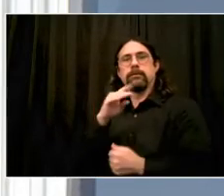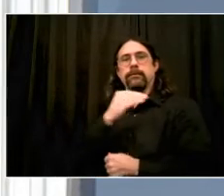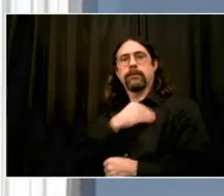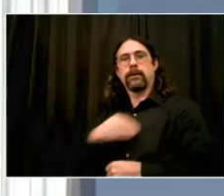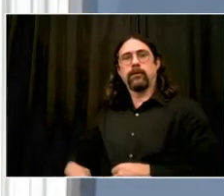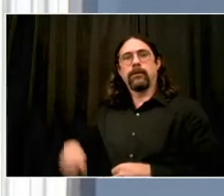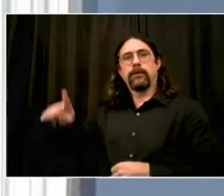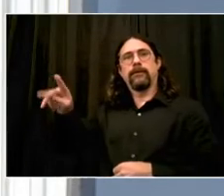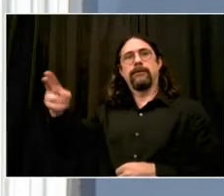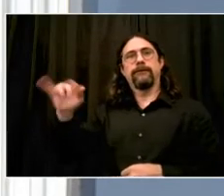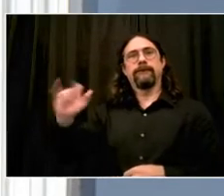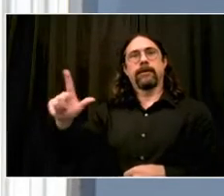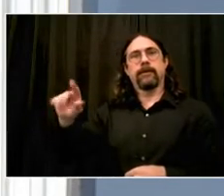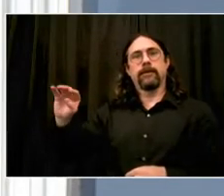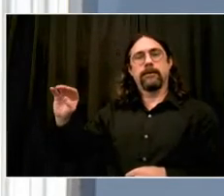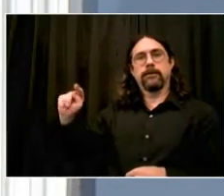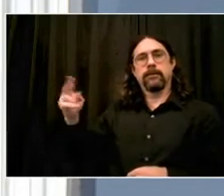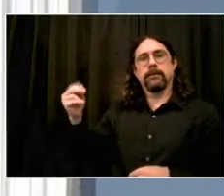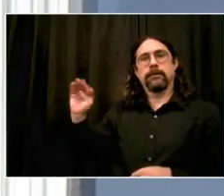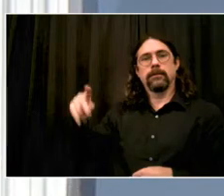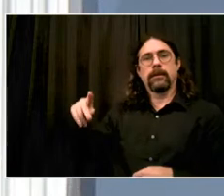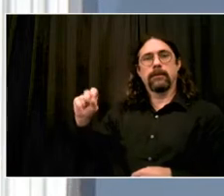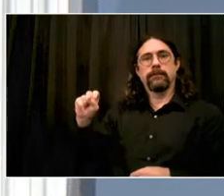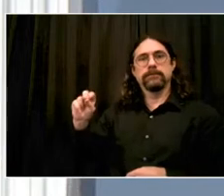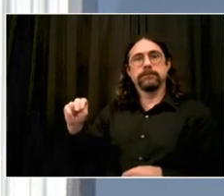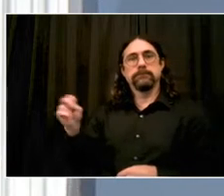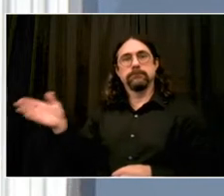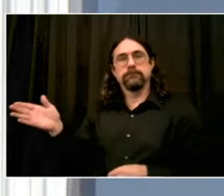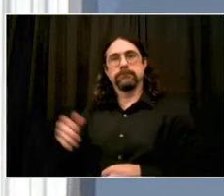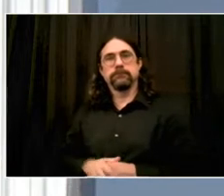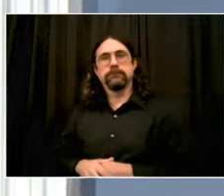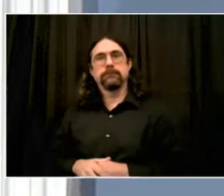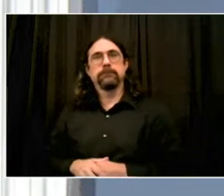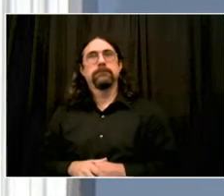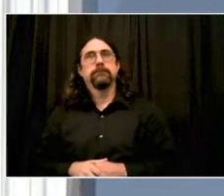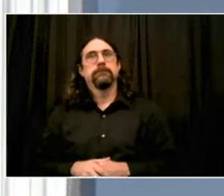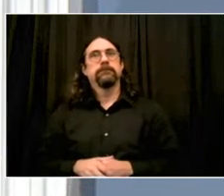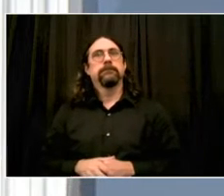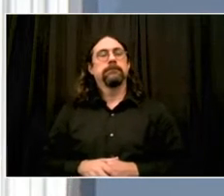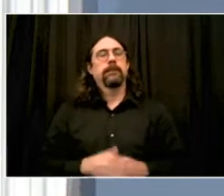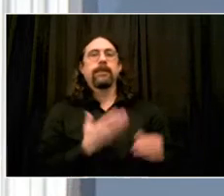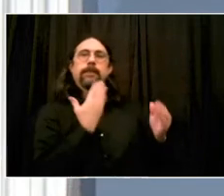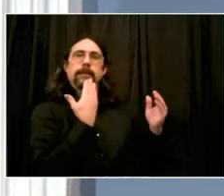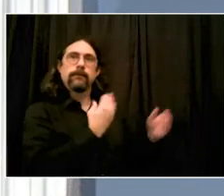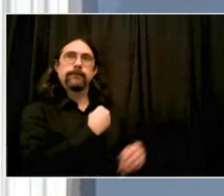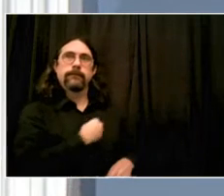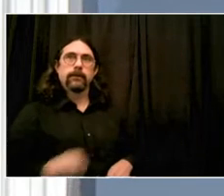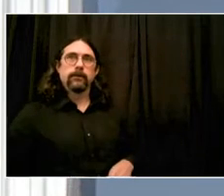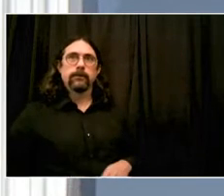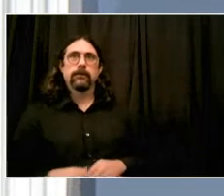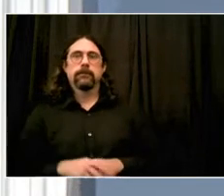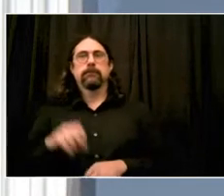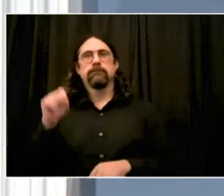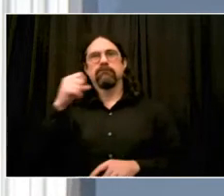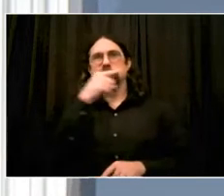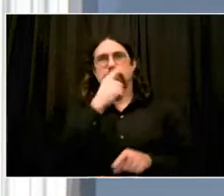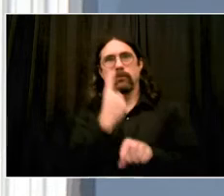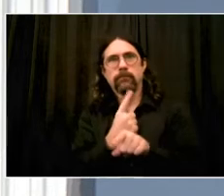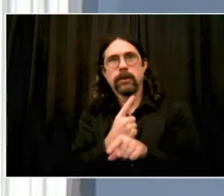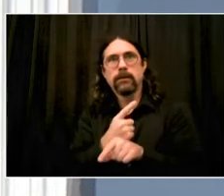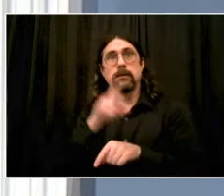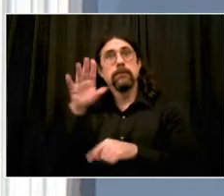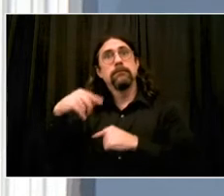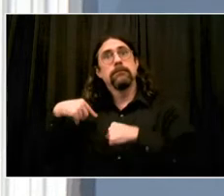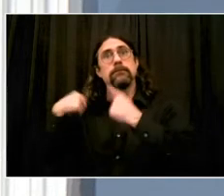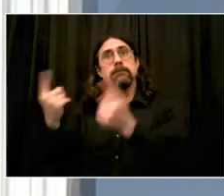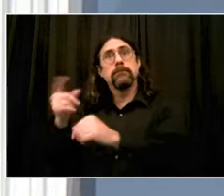As we all know, many businesses have closed as a result of COVID-19. Workers across the board have been hurt by